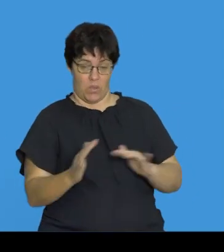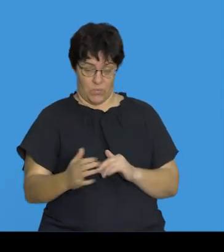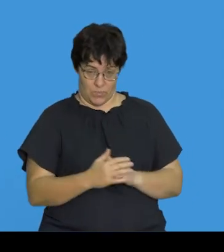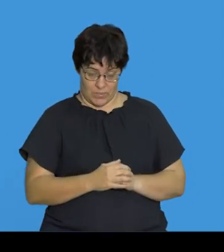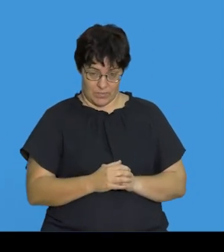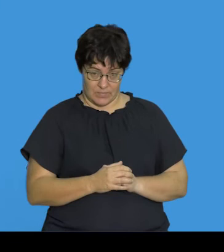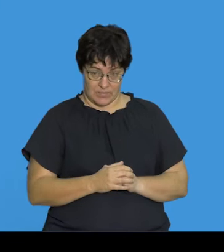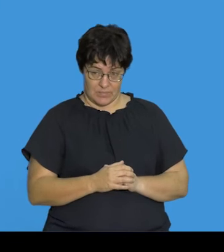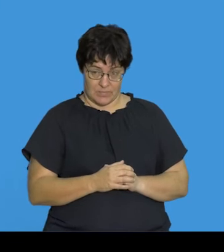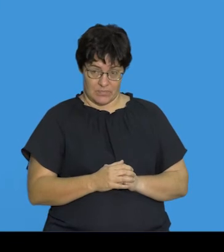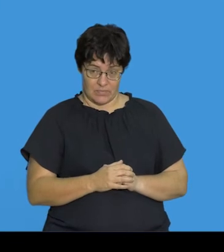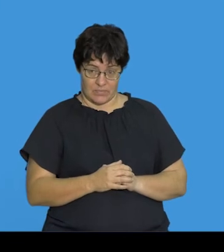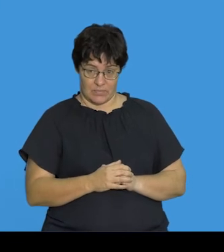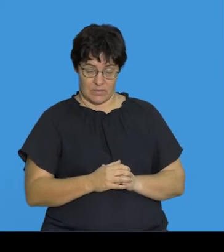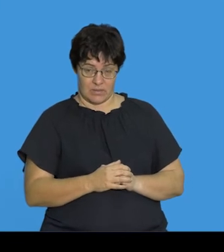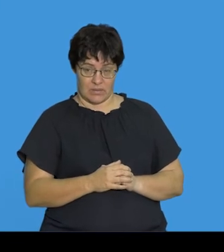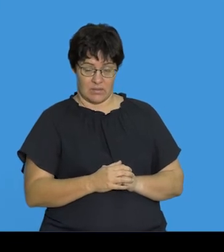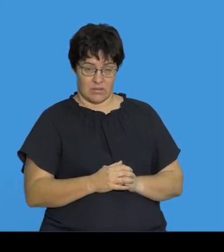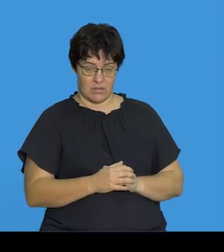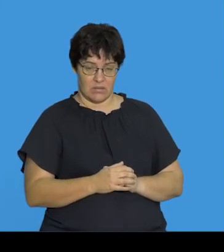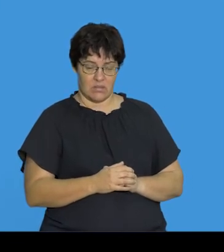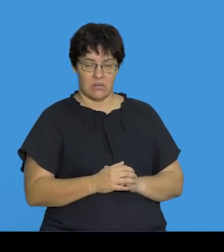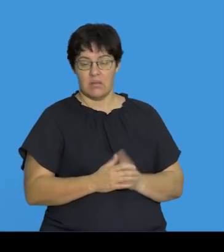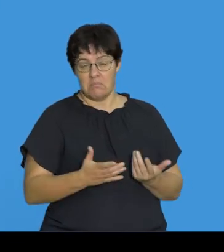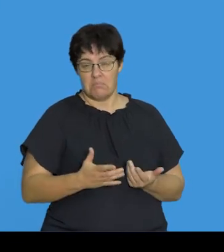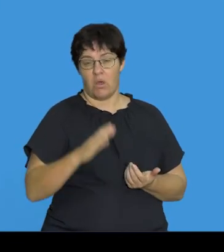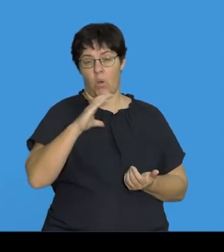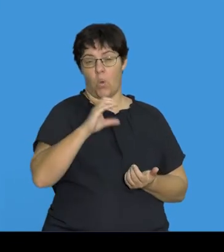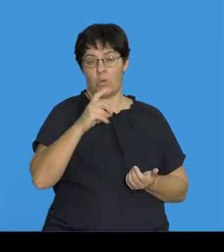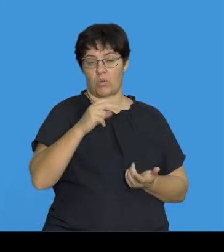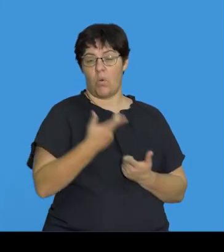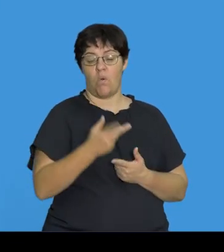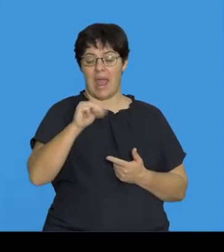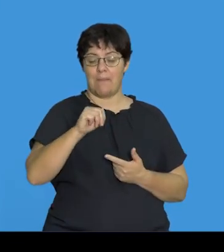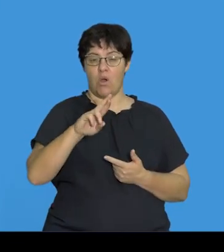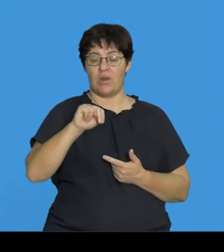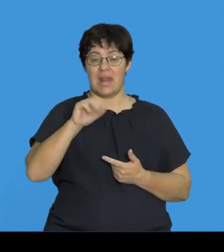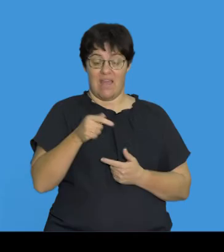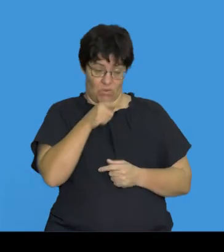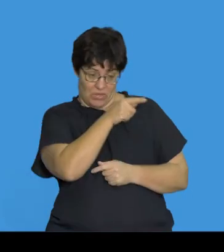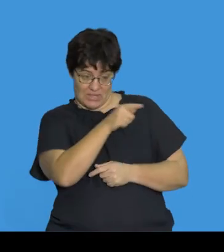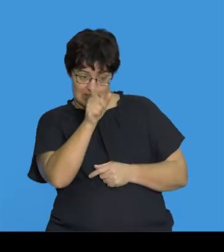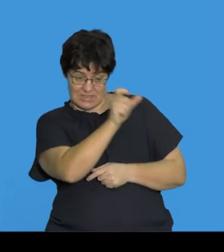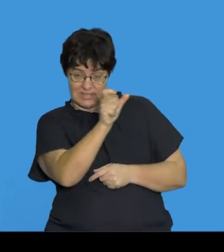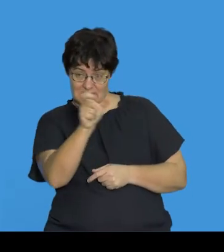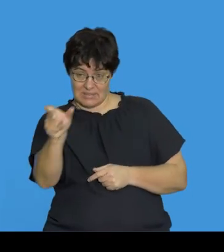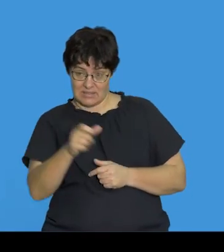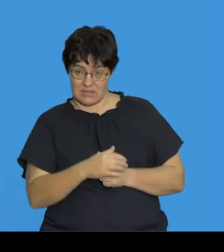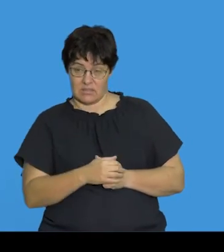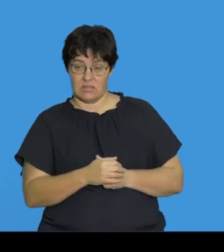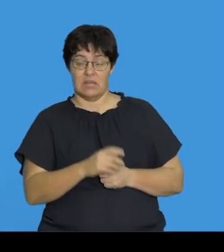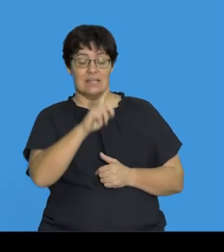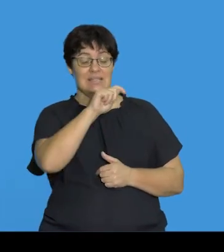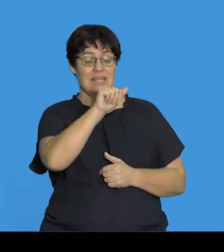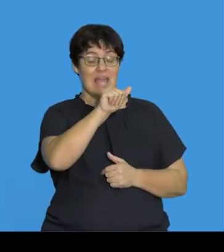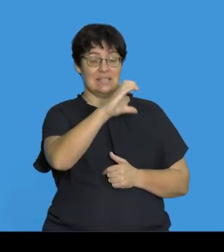gene. So what would be the codon for, or the mRNA for this sequence? We can unpack that.